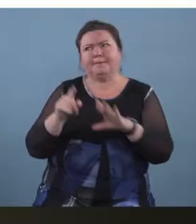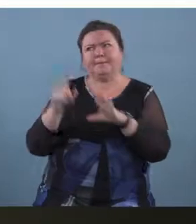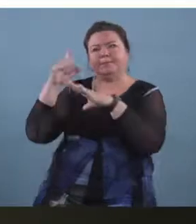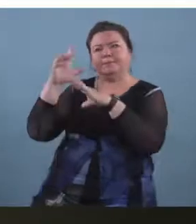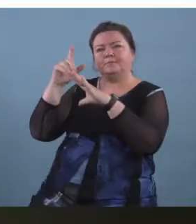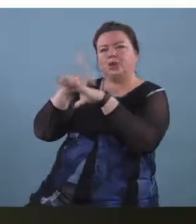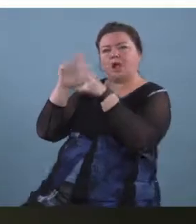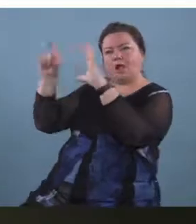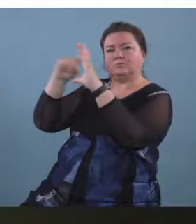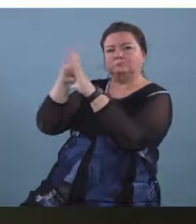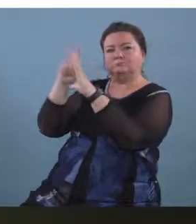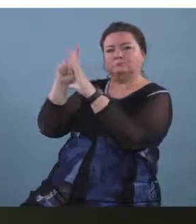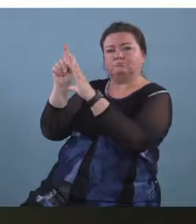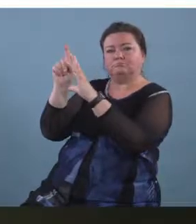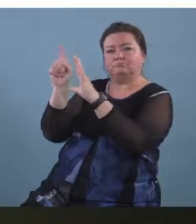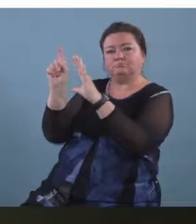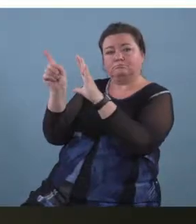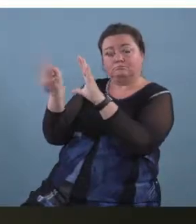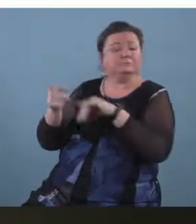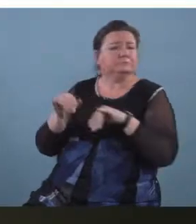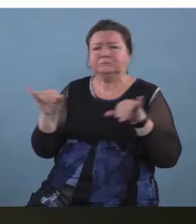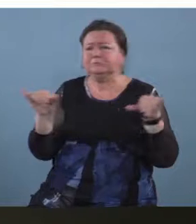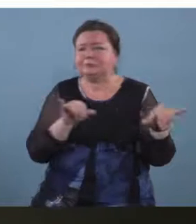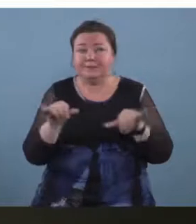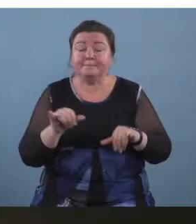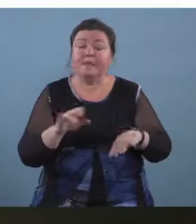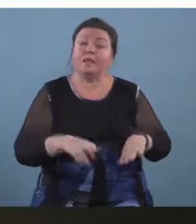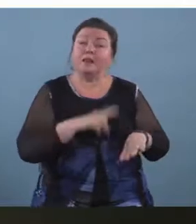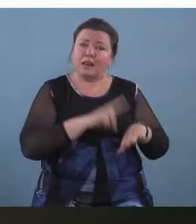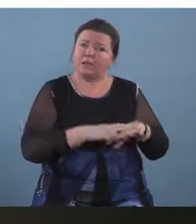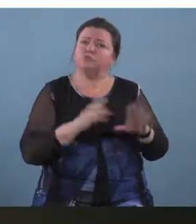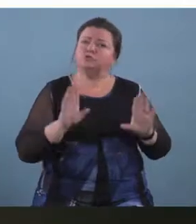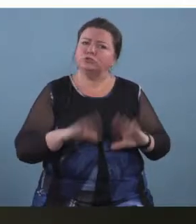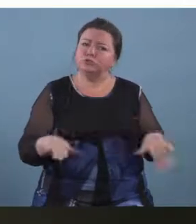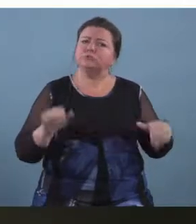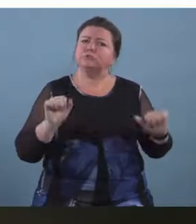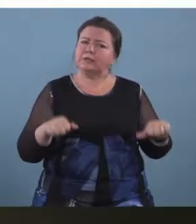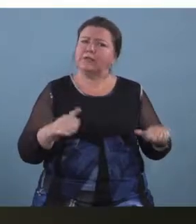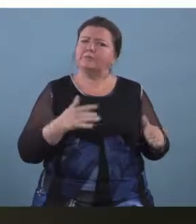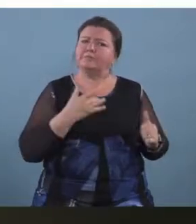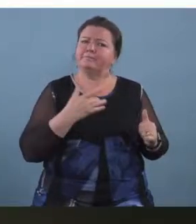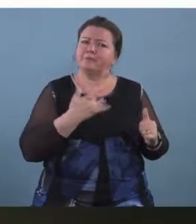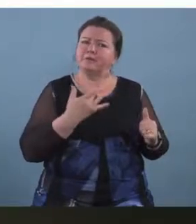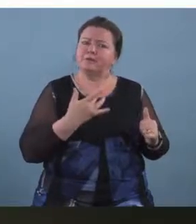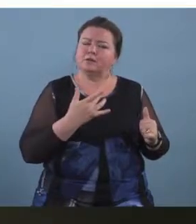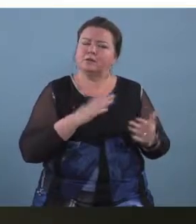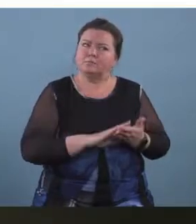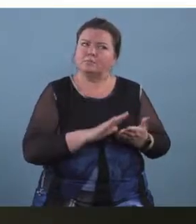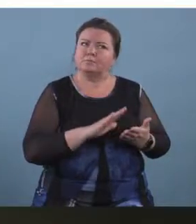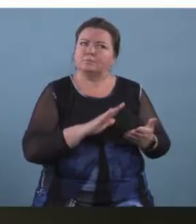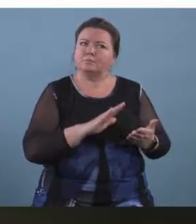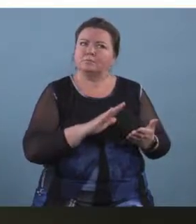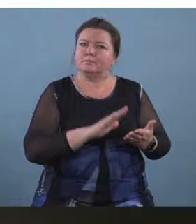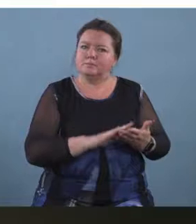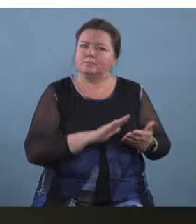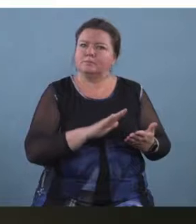now quite naturally any child um attempting to clap the pulse may want to